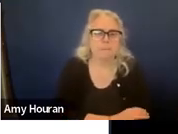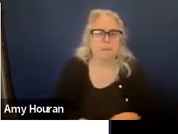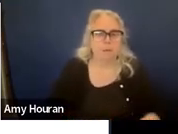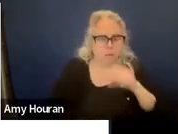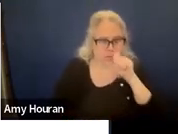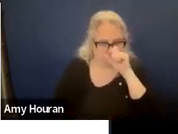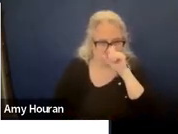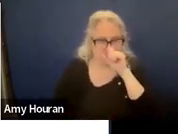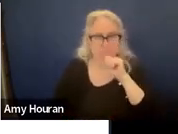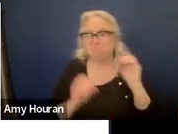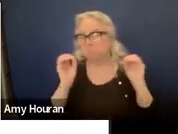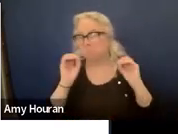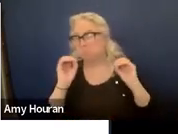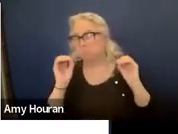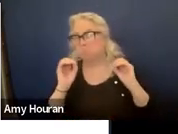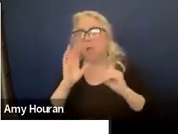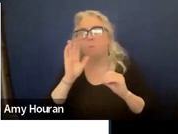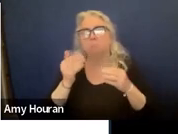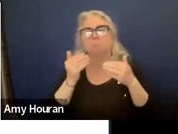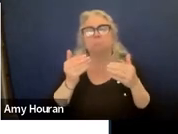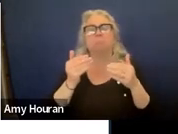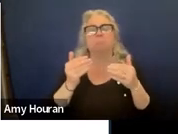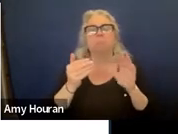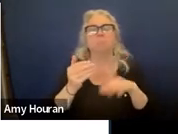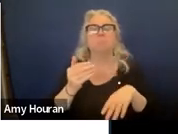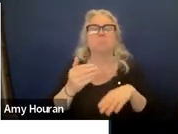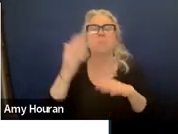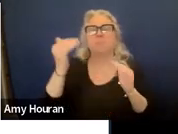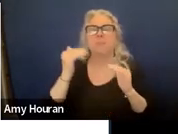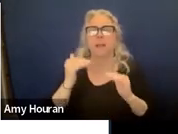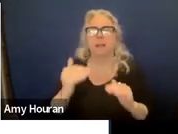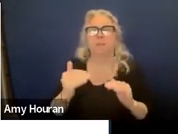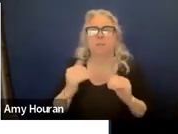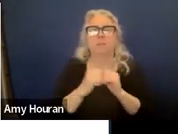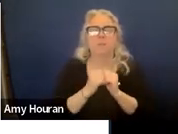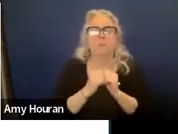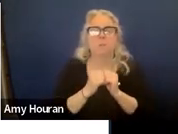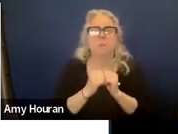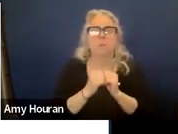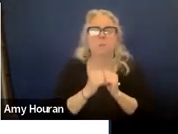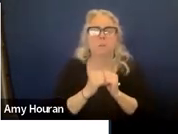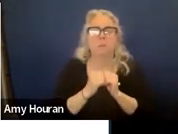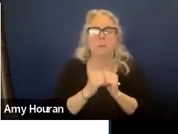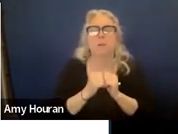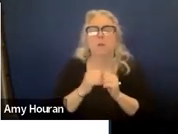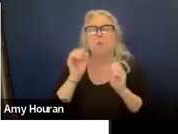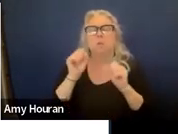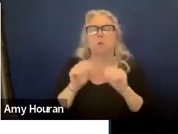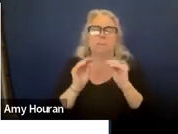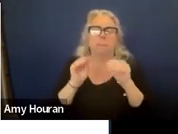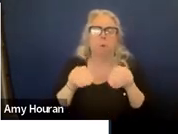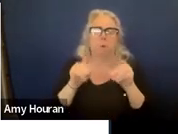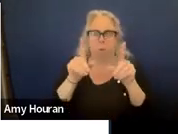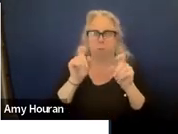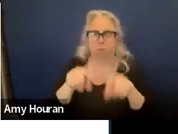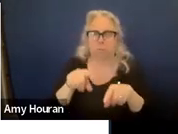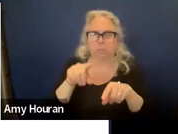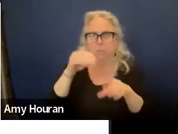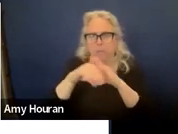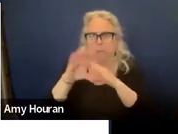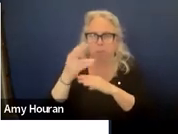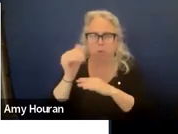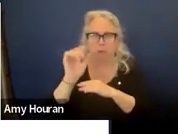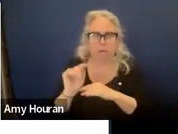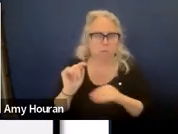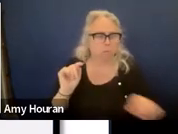I don't see any, but I'm going to go to the next little section, but throw your questions in the chat if you want. So